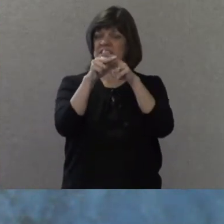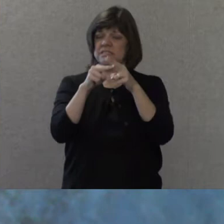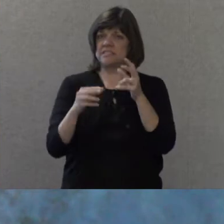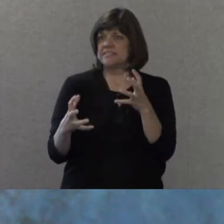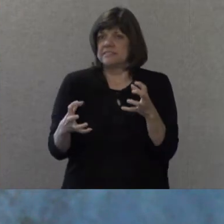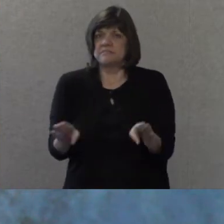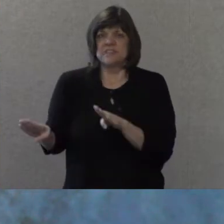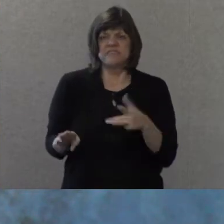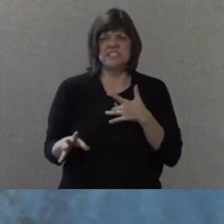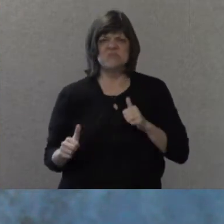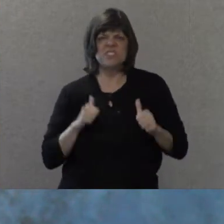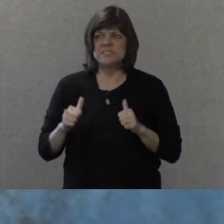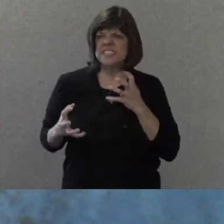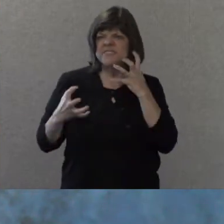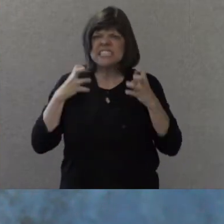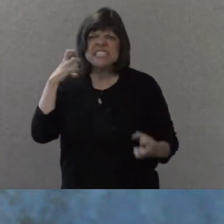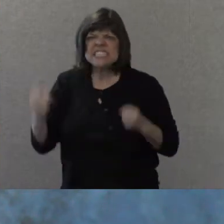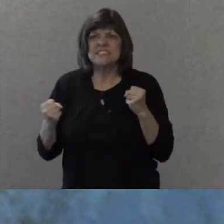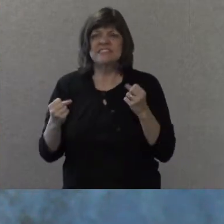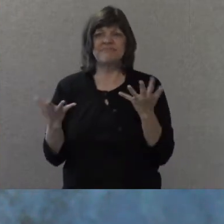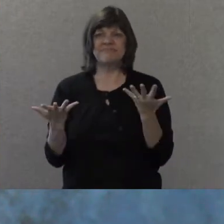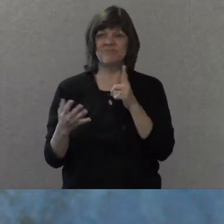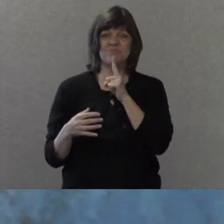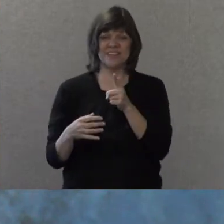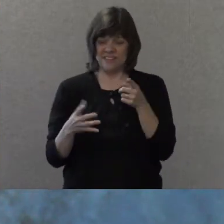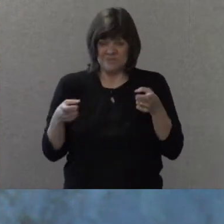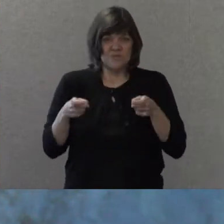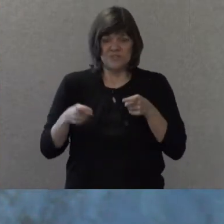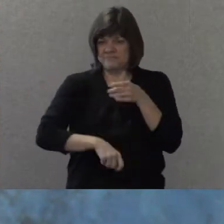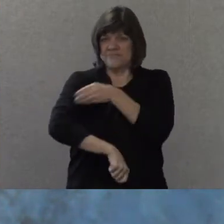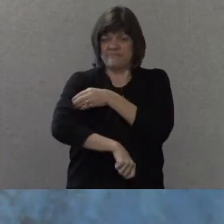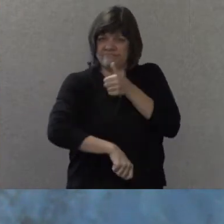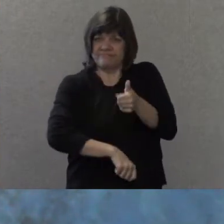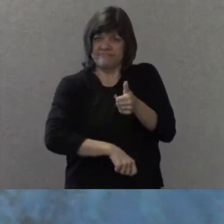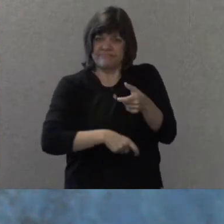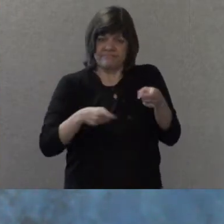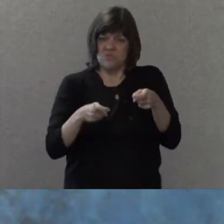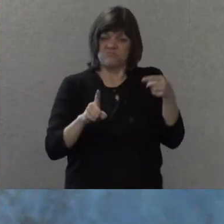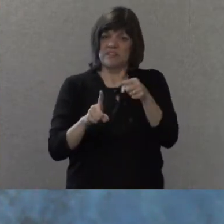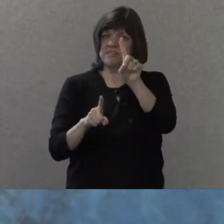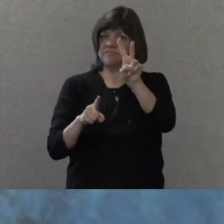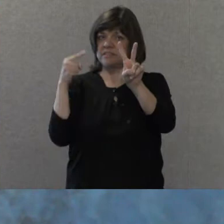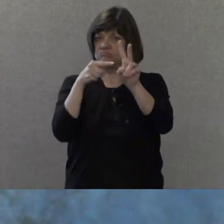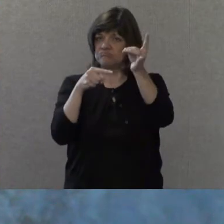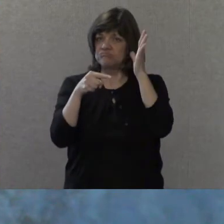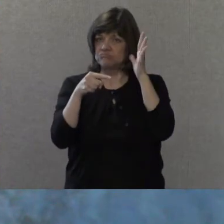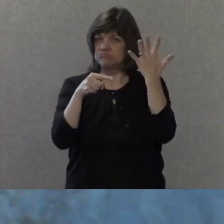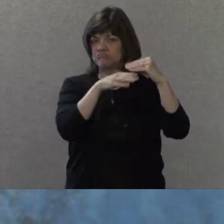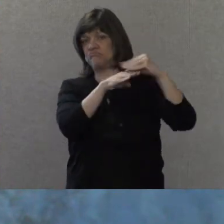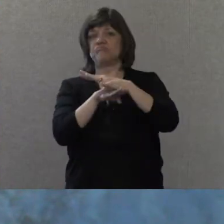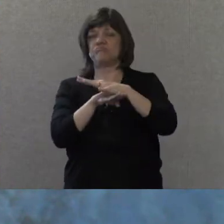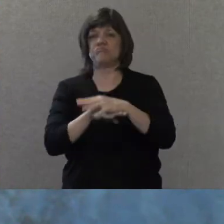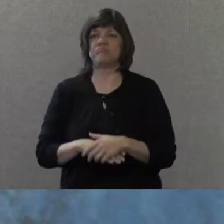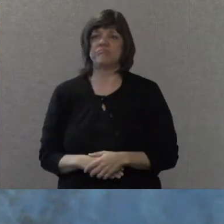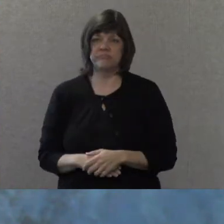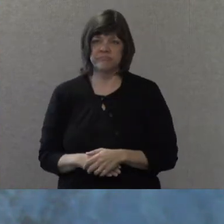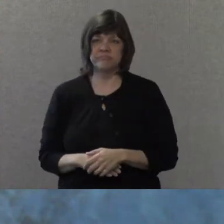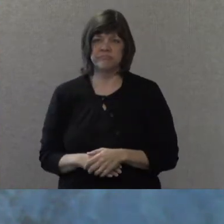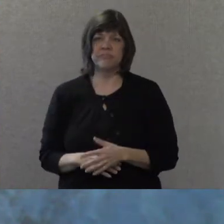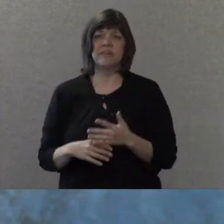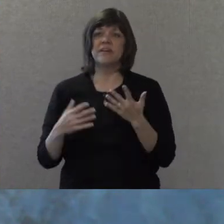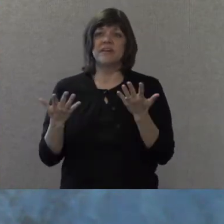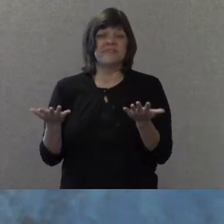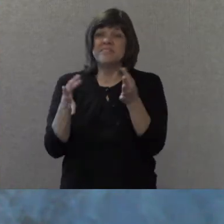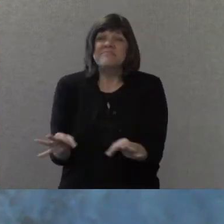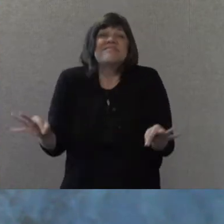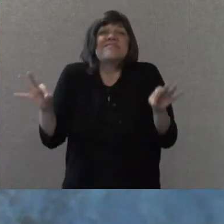aggressive behavior, it does not cause or justify the pattern of power and control that we often see in domestic violence. It